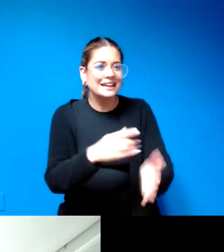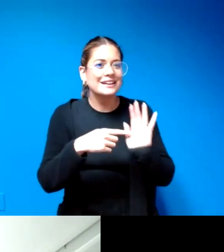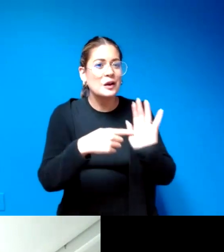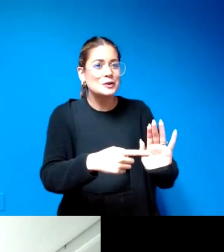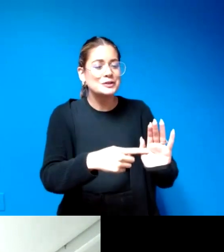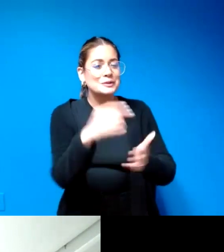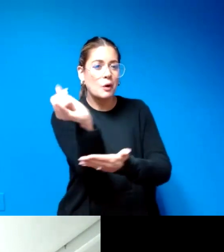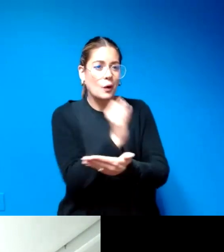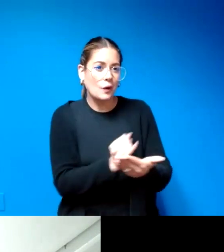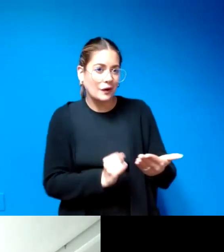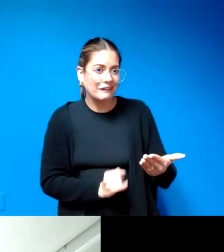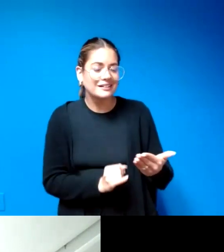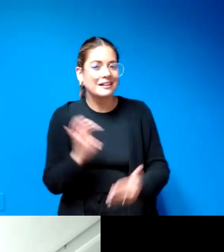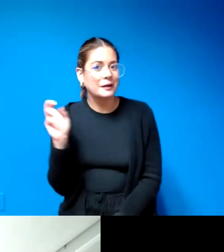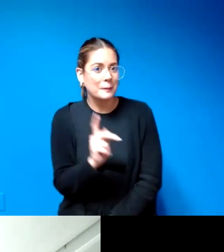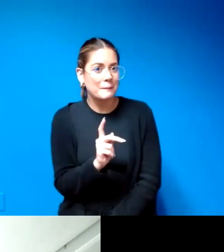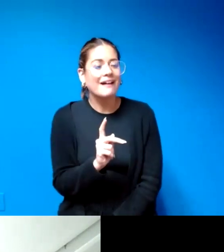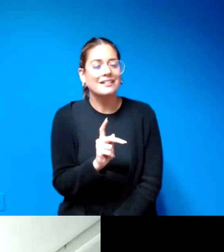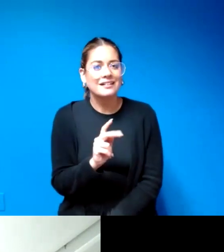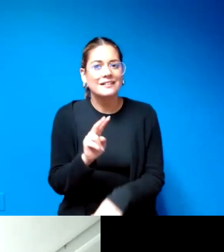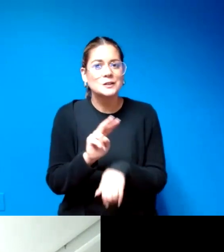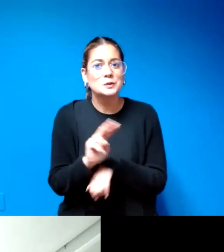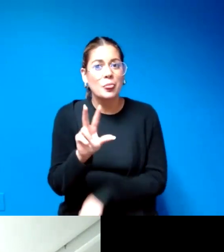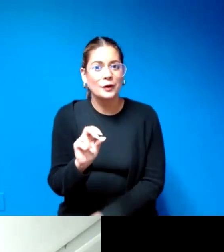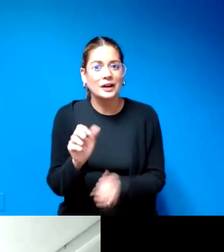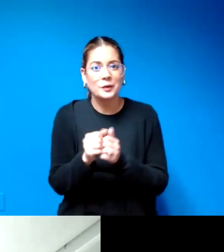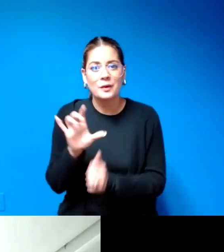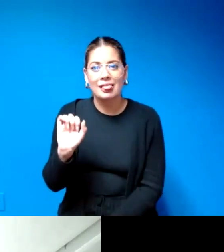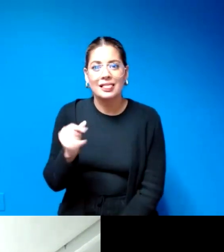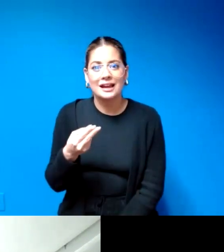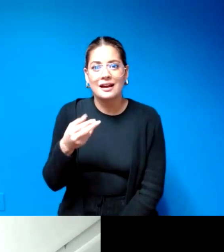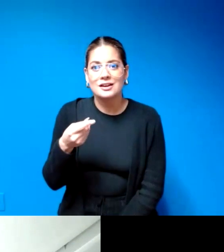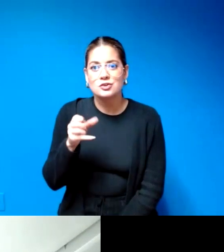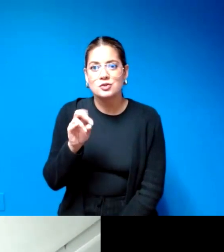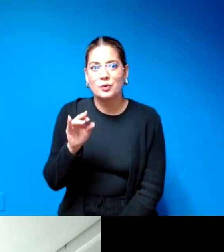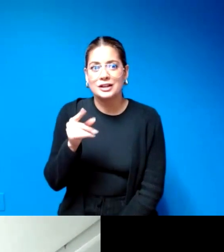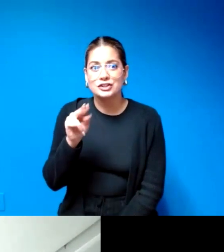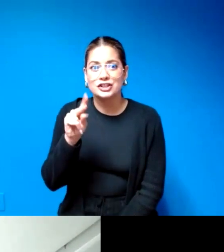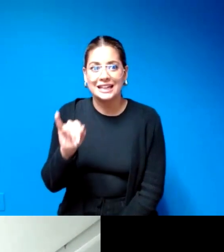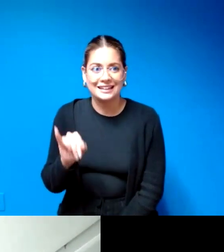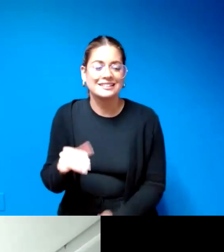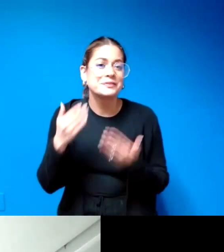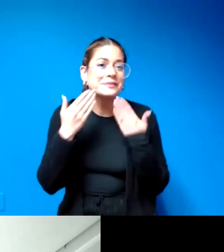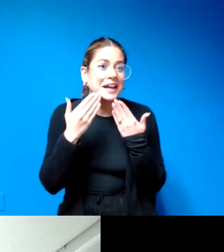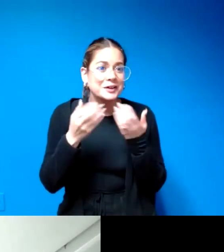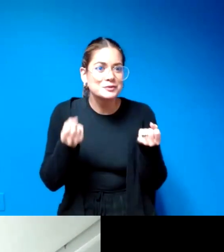and then pick back up with Leah Giorgini at 2:30 p.m. CST. So thank